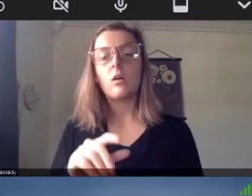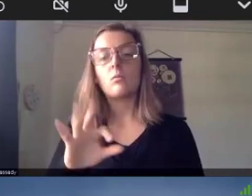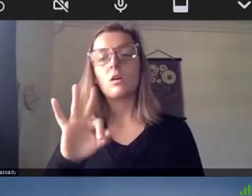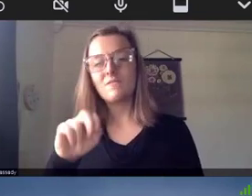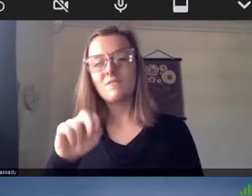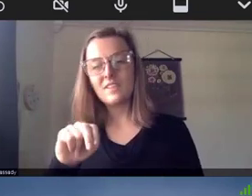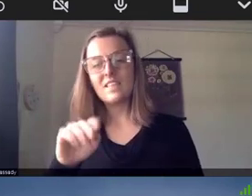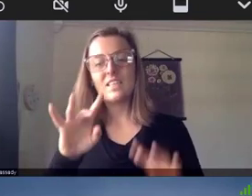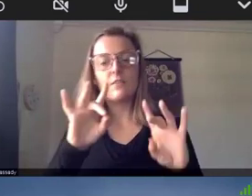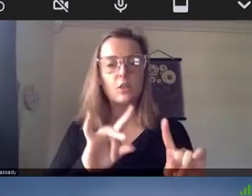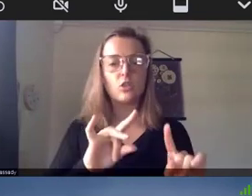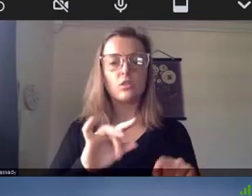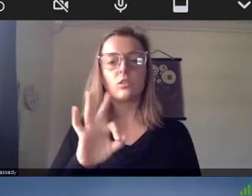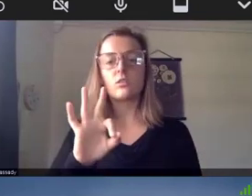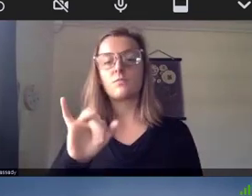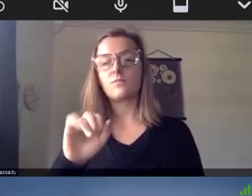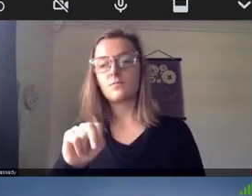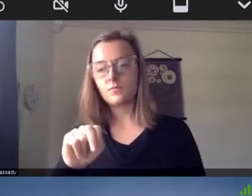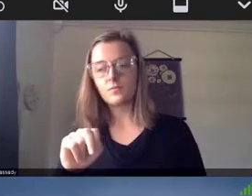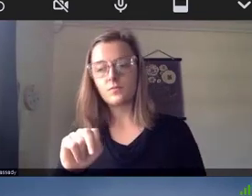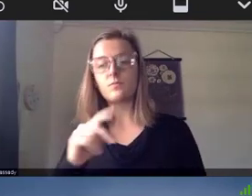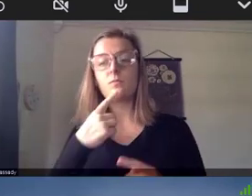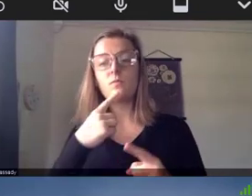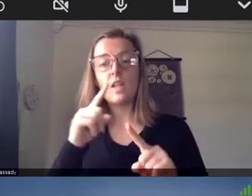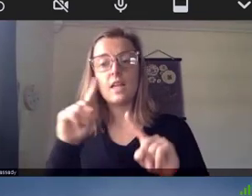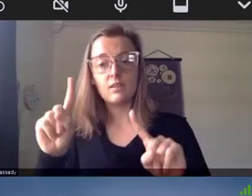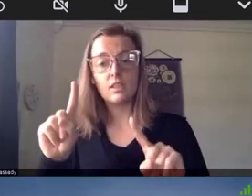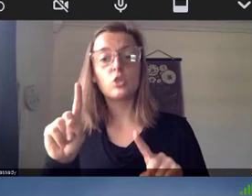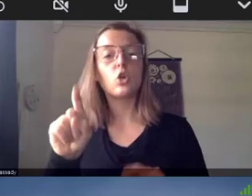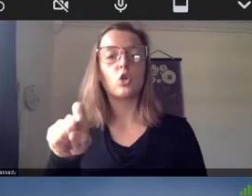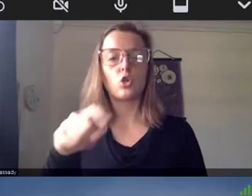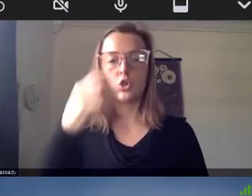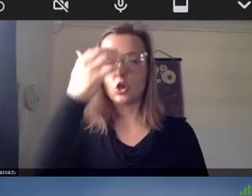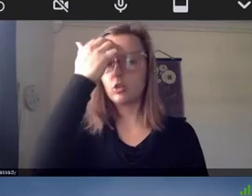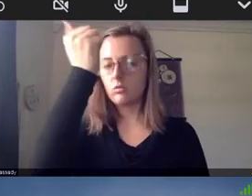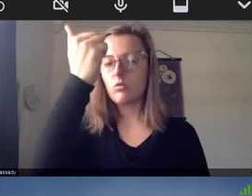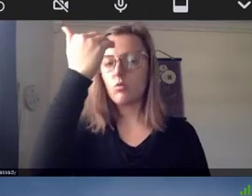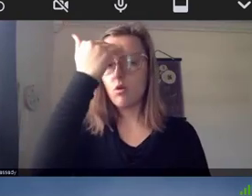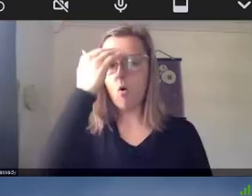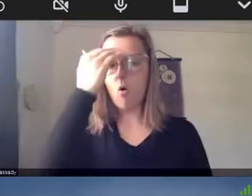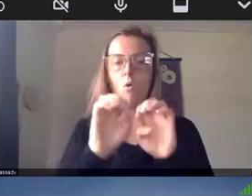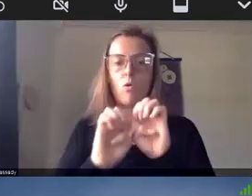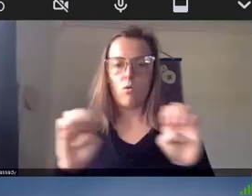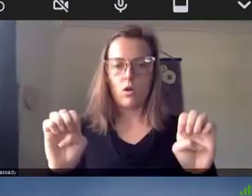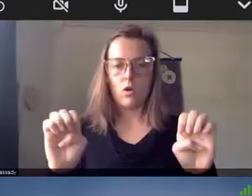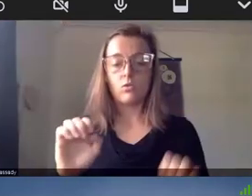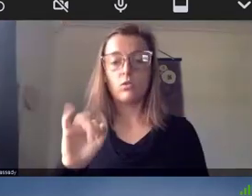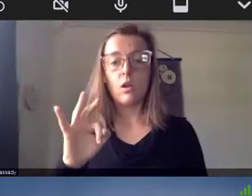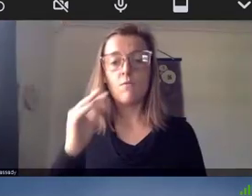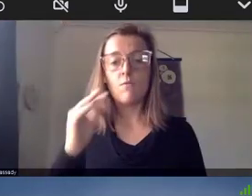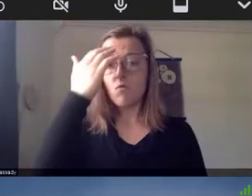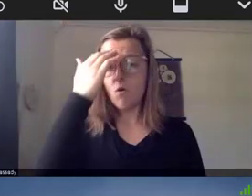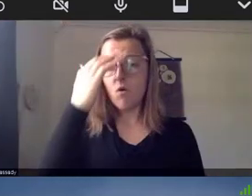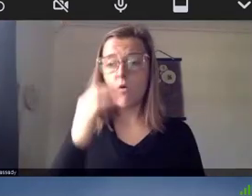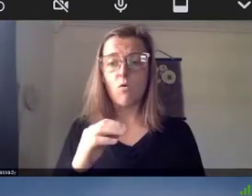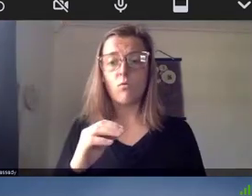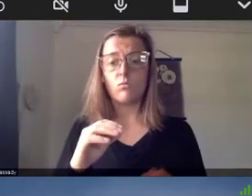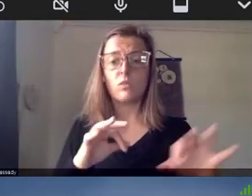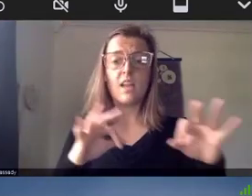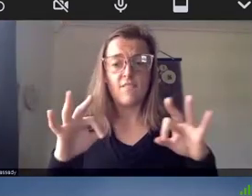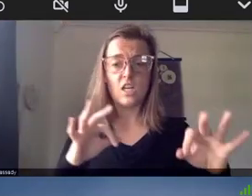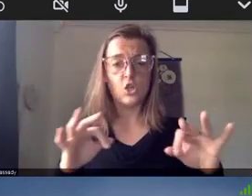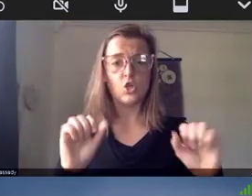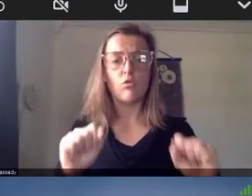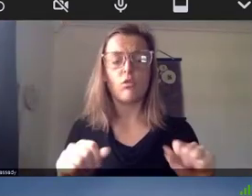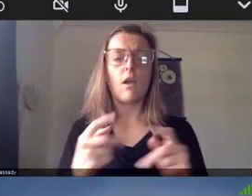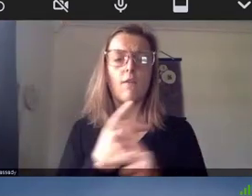should know. And if you know the definition, you can probably work out the equation. So those are things that you should probably memorize. So you will